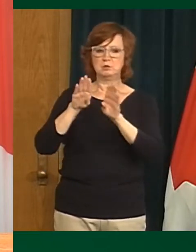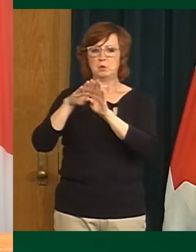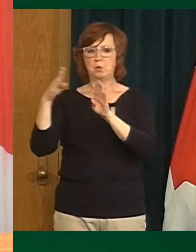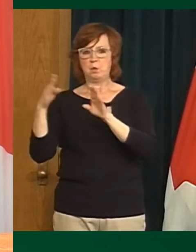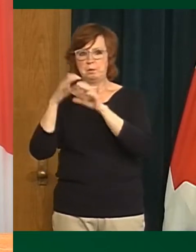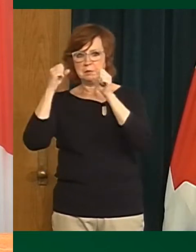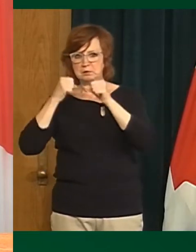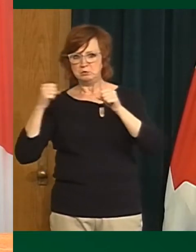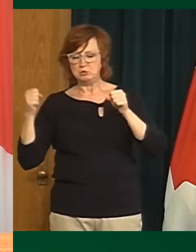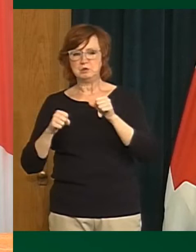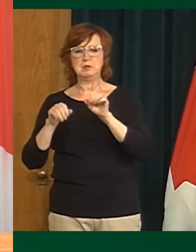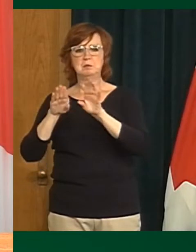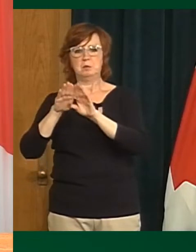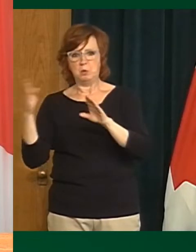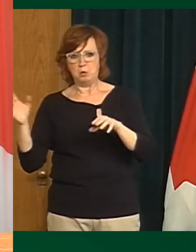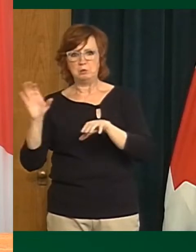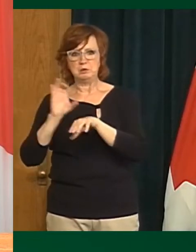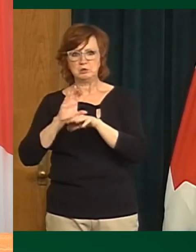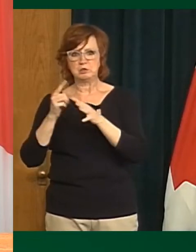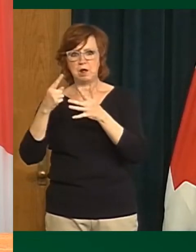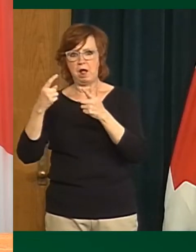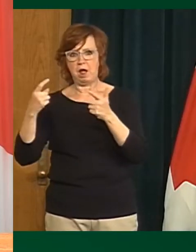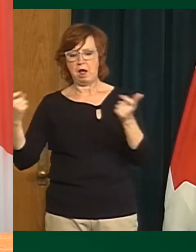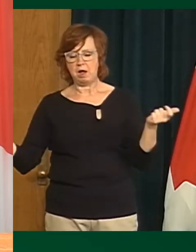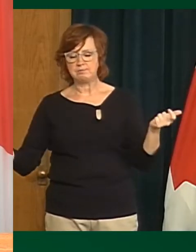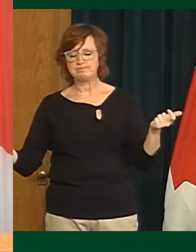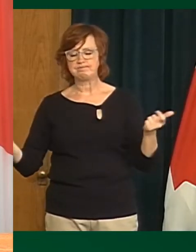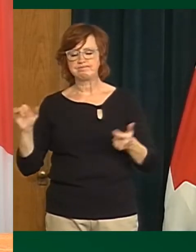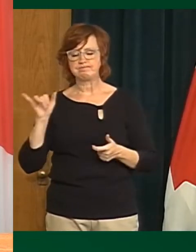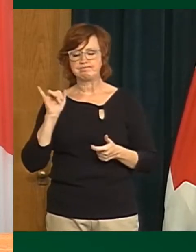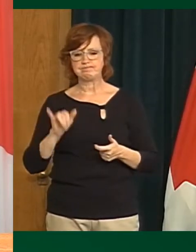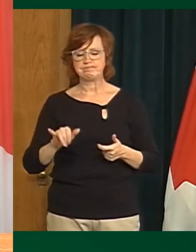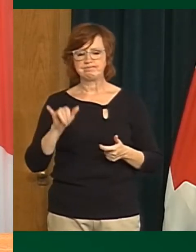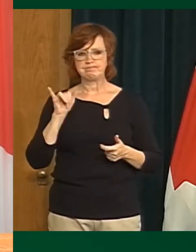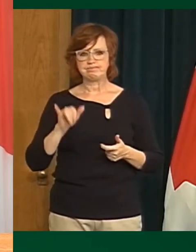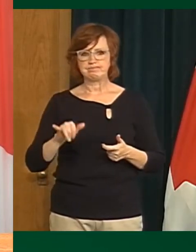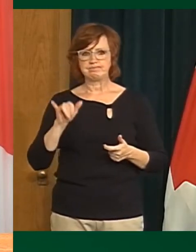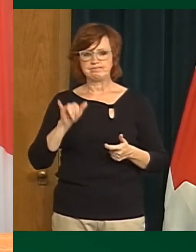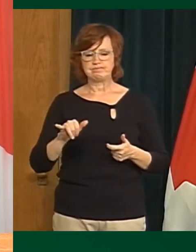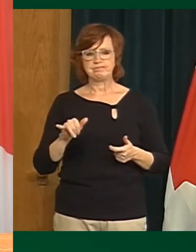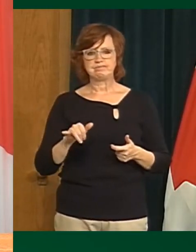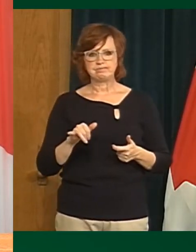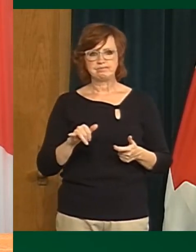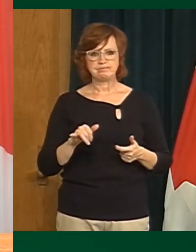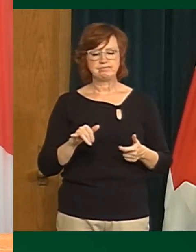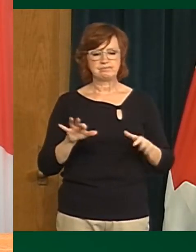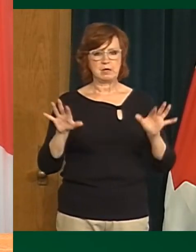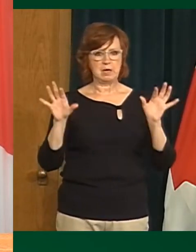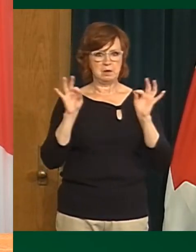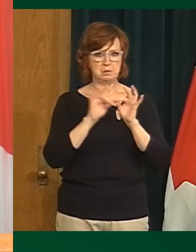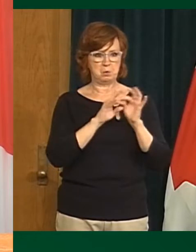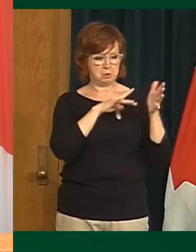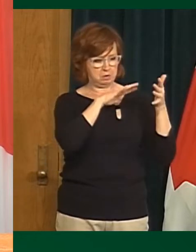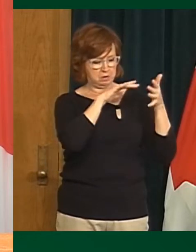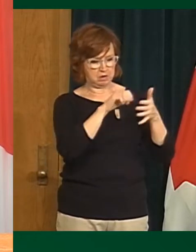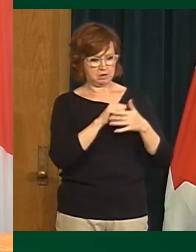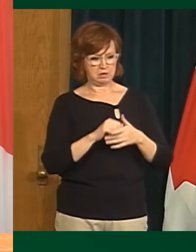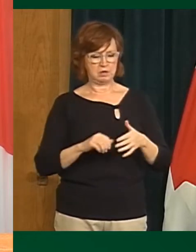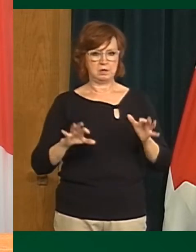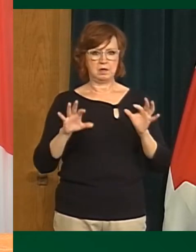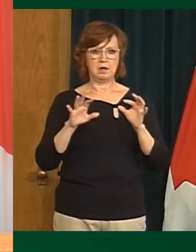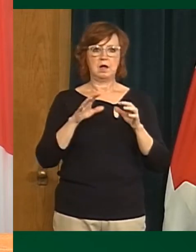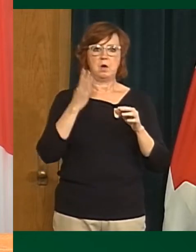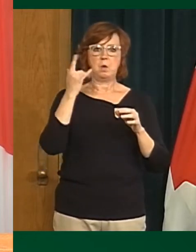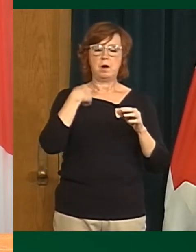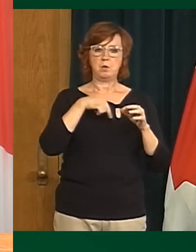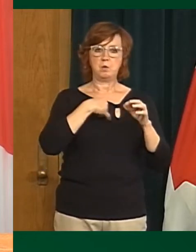additional testing? Are we still seeing low numbers, or are numbers creeping up? And the interview that happens as part of the case content investigation, that's very